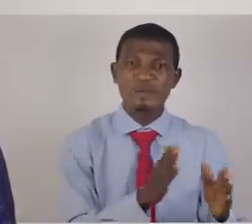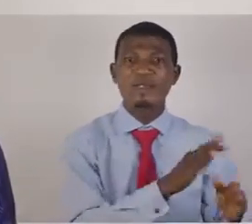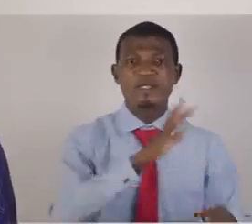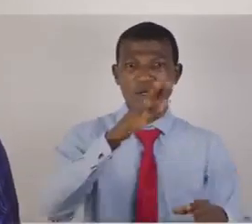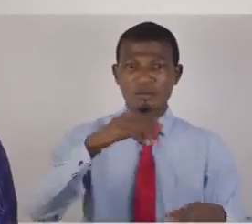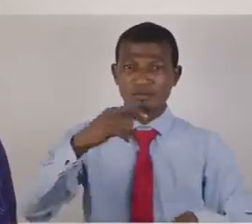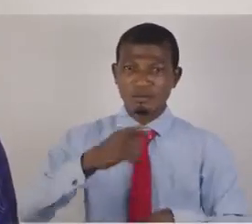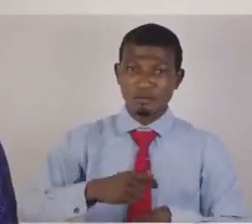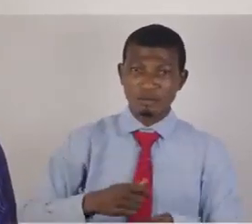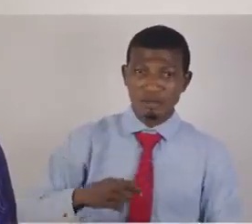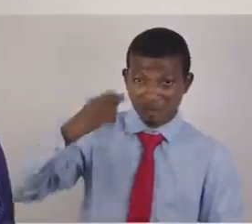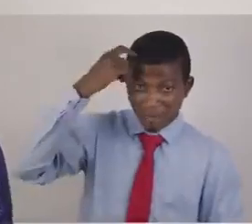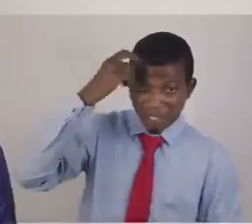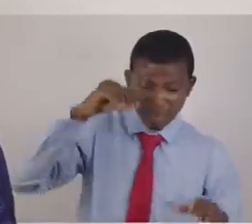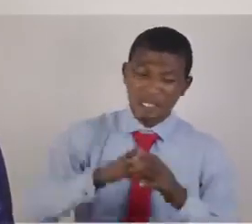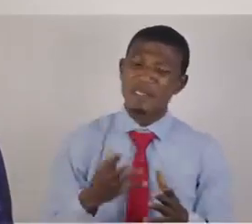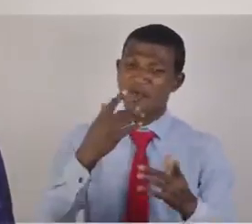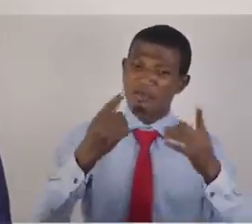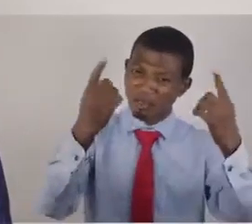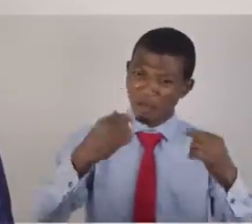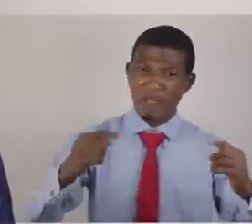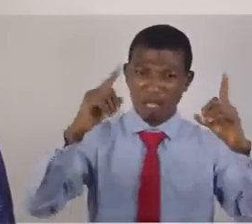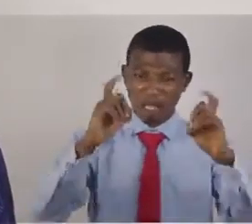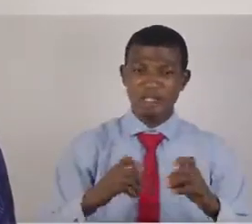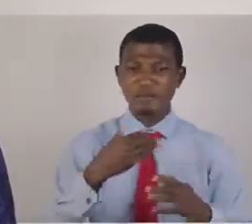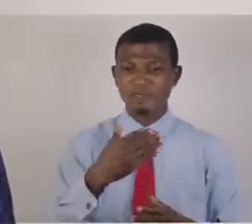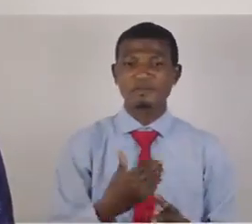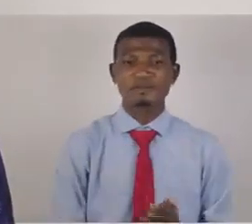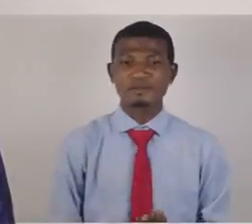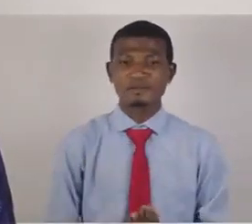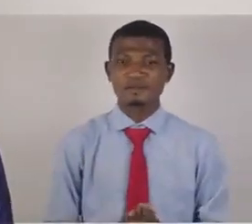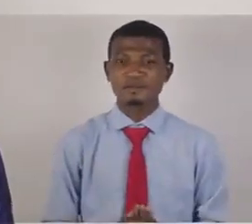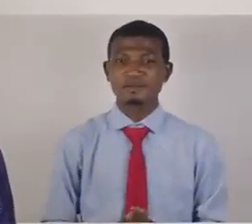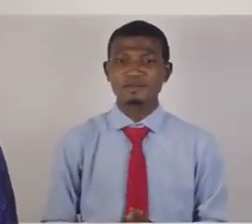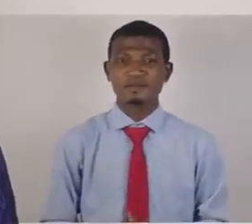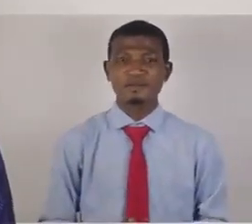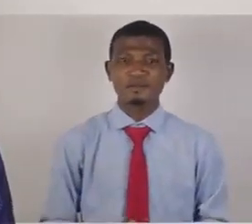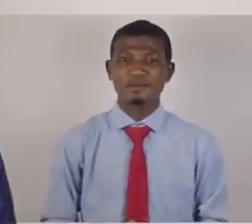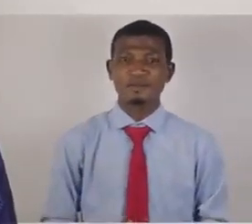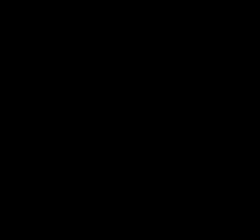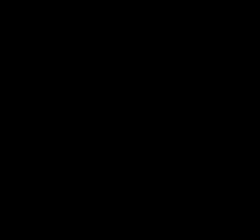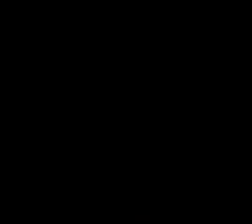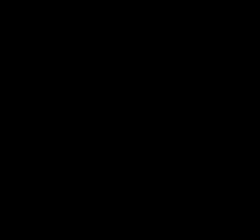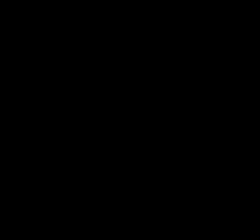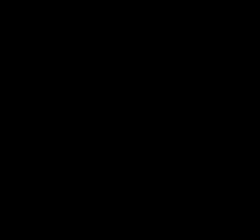these in bid to prepare you maximally for your forthcoming examination.